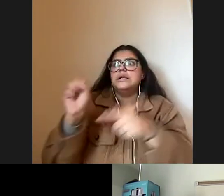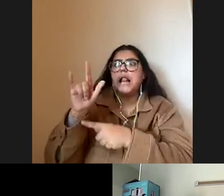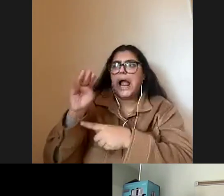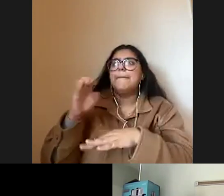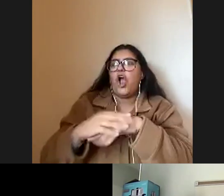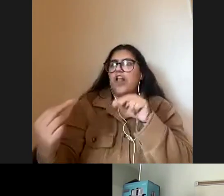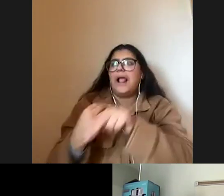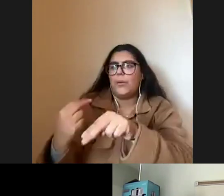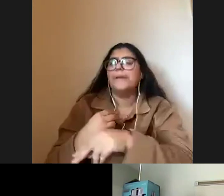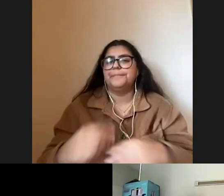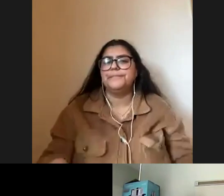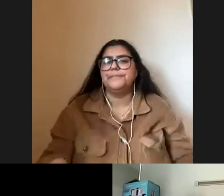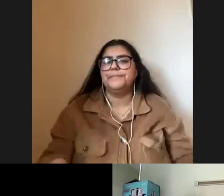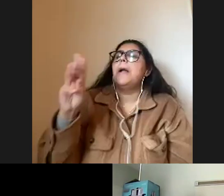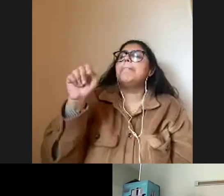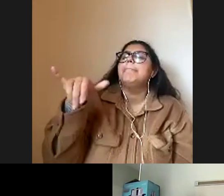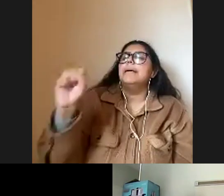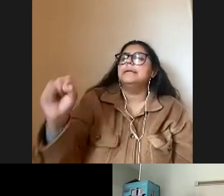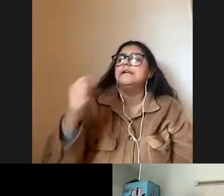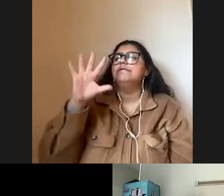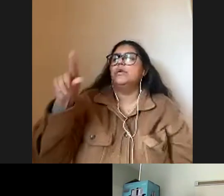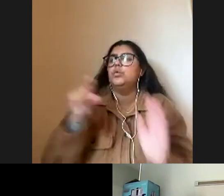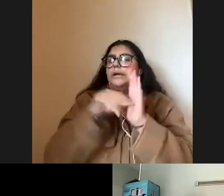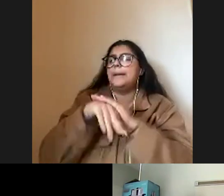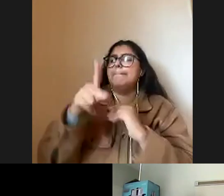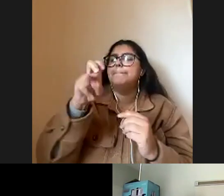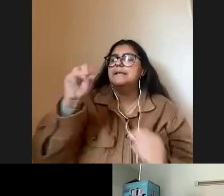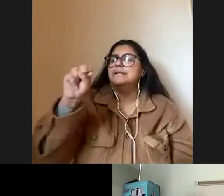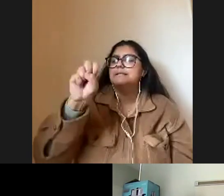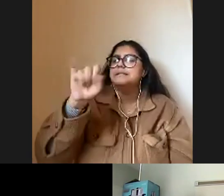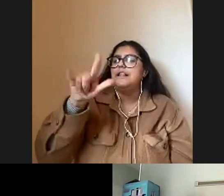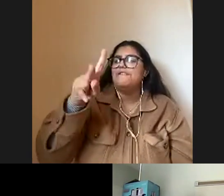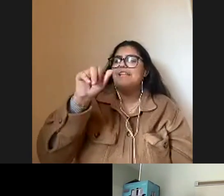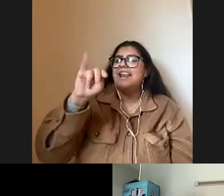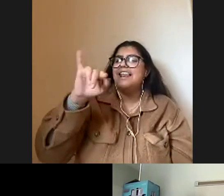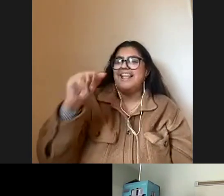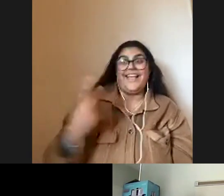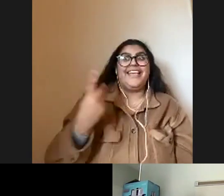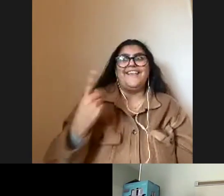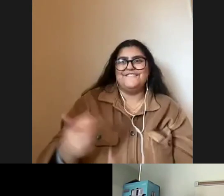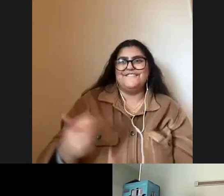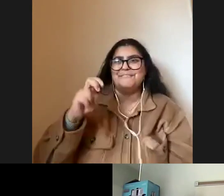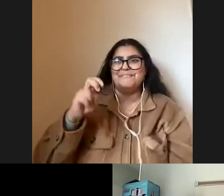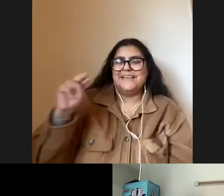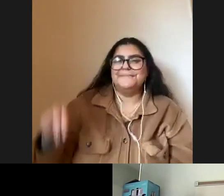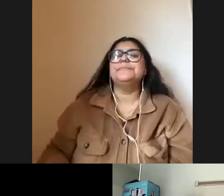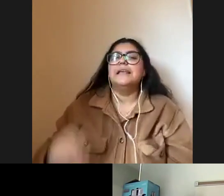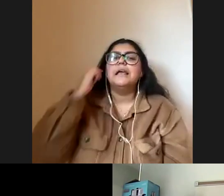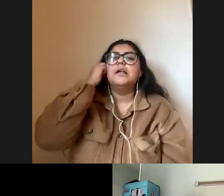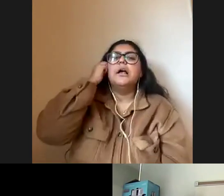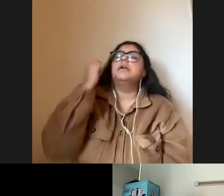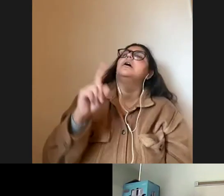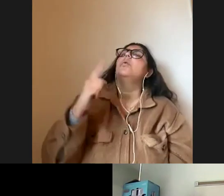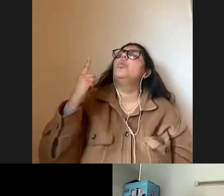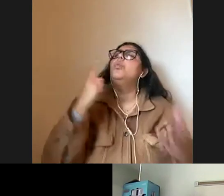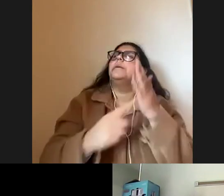Dr. Mays, fifth graders in Pennsylvania, woo, Pennsylvania. We're both from Pennsylvania. Want to know what is the most